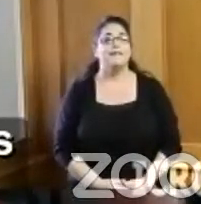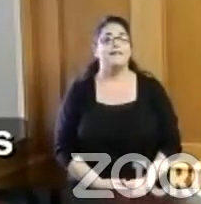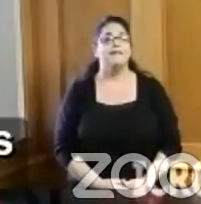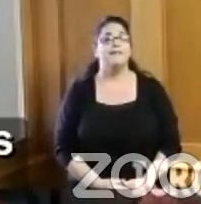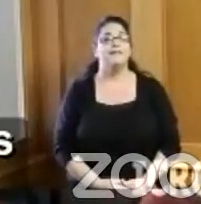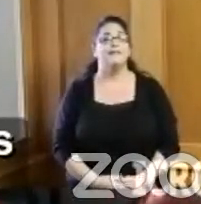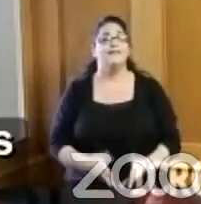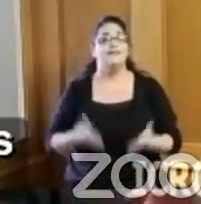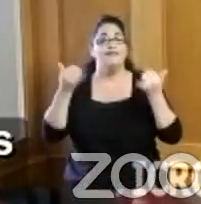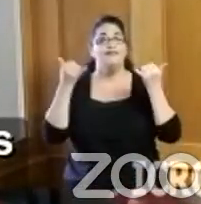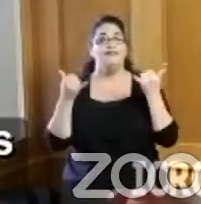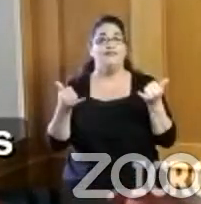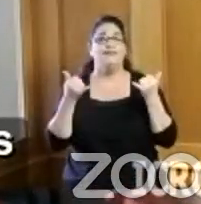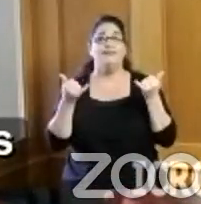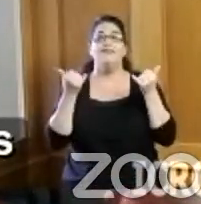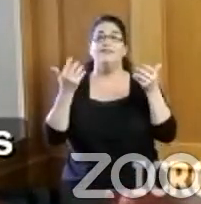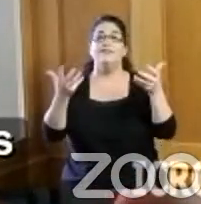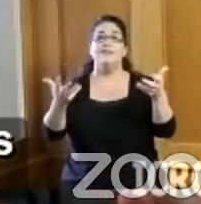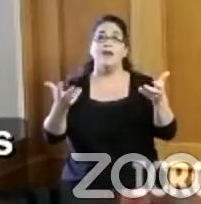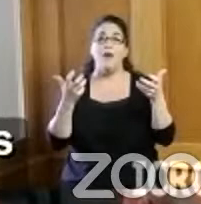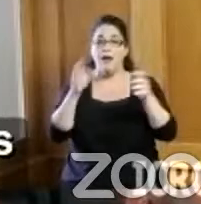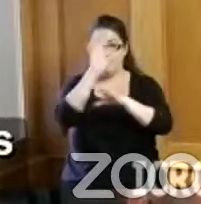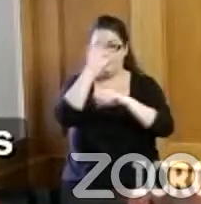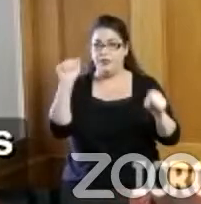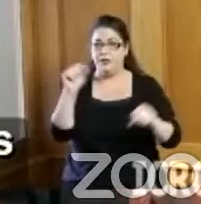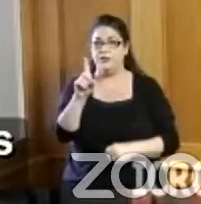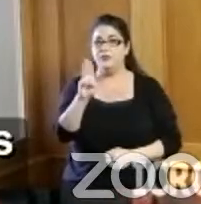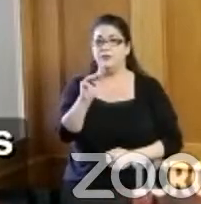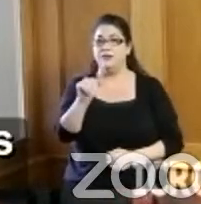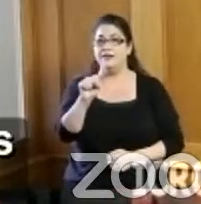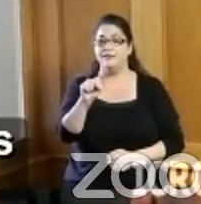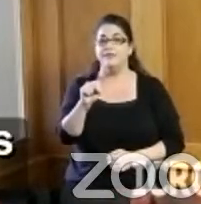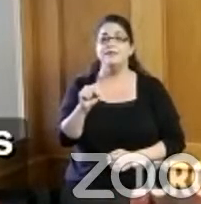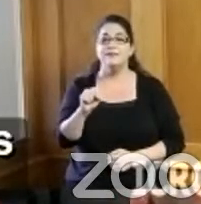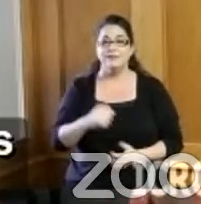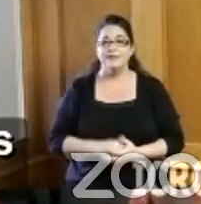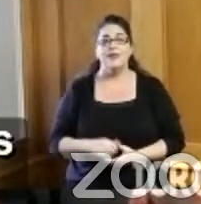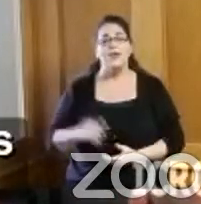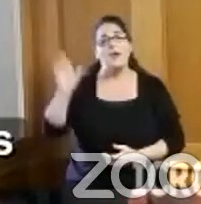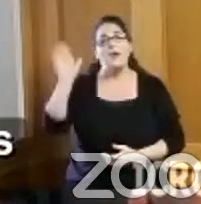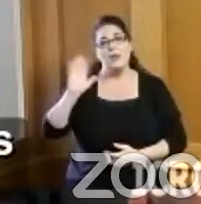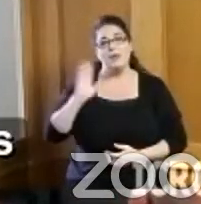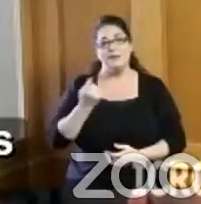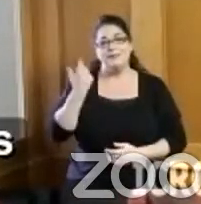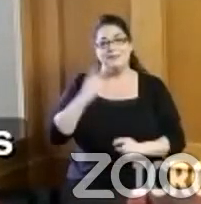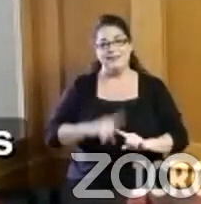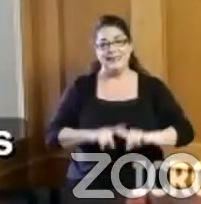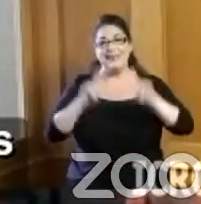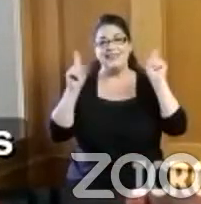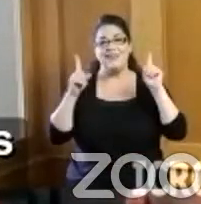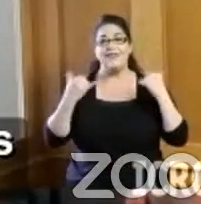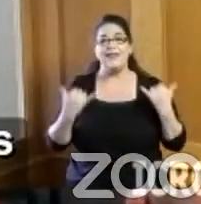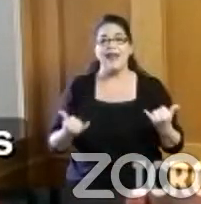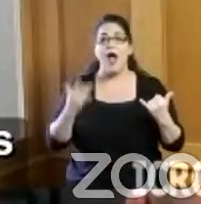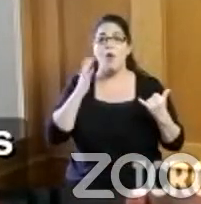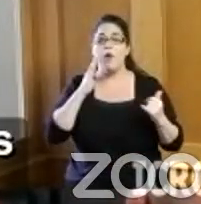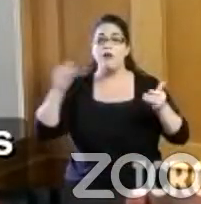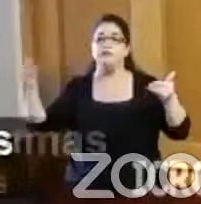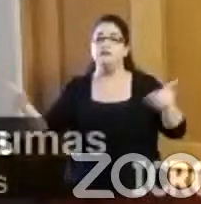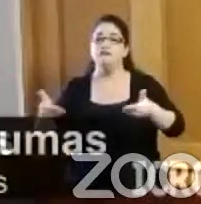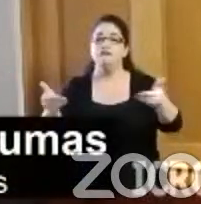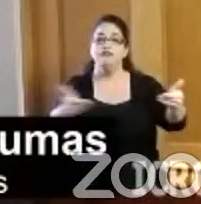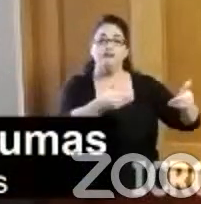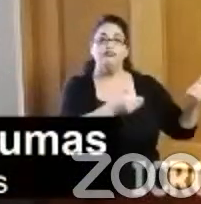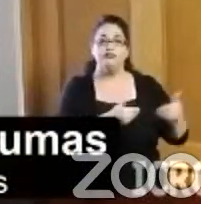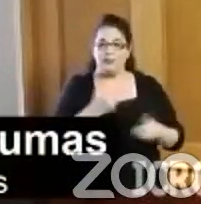So at this time, I'd like to change a few things, how we used to do it. But anyway, I'd like for introductions to come forth